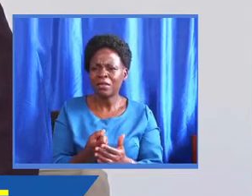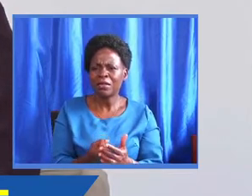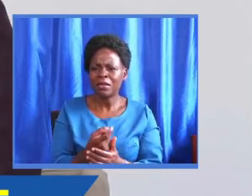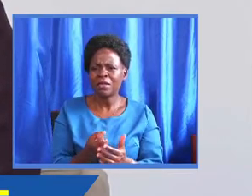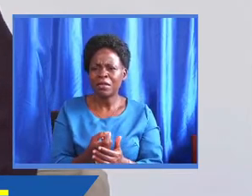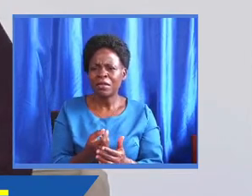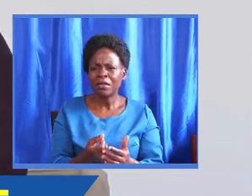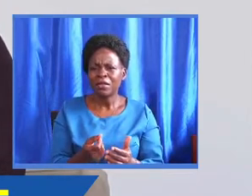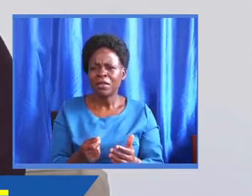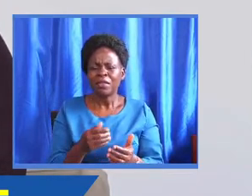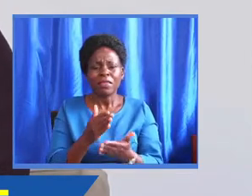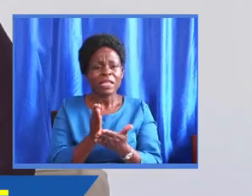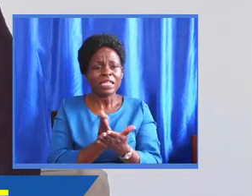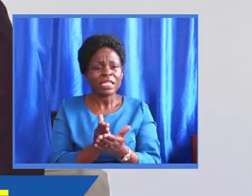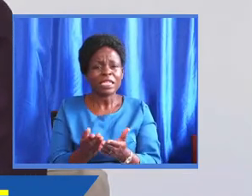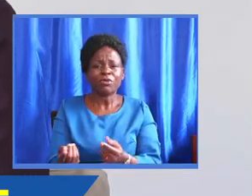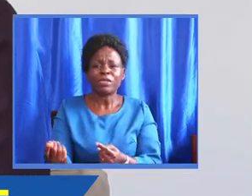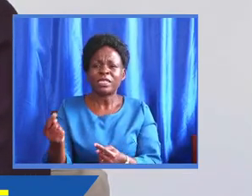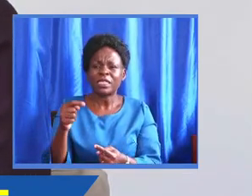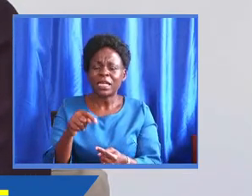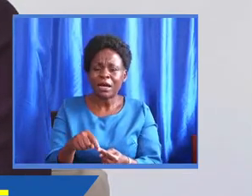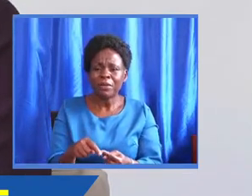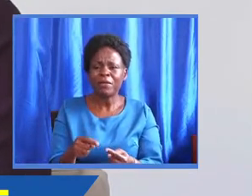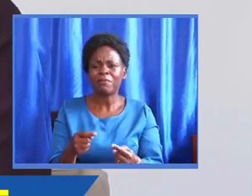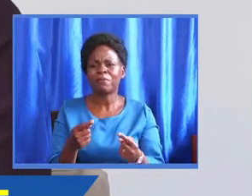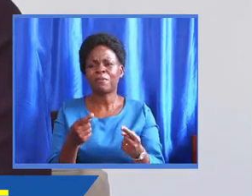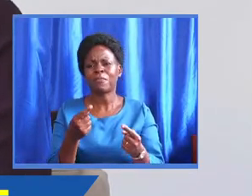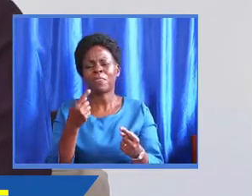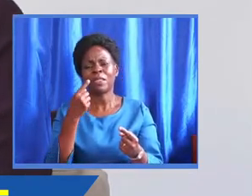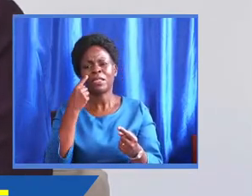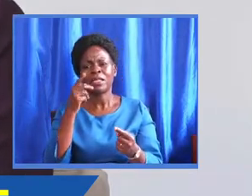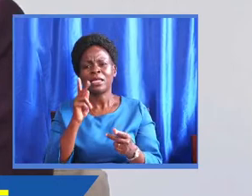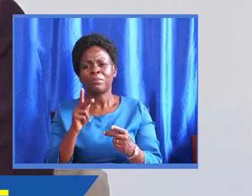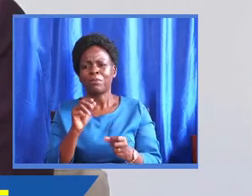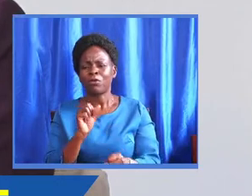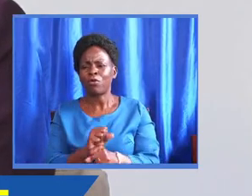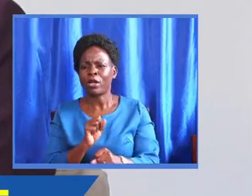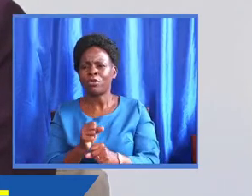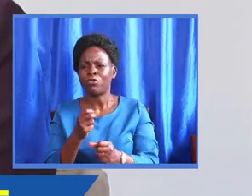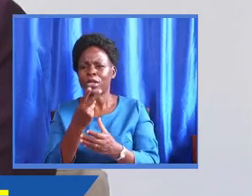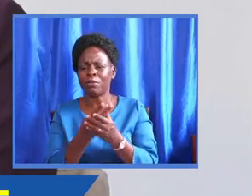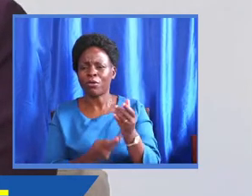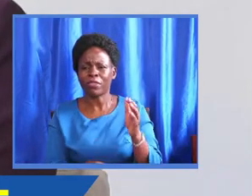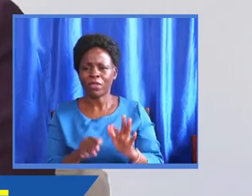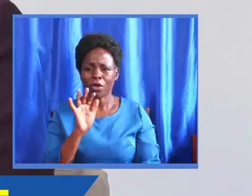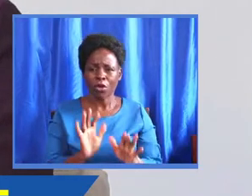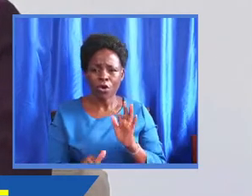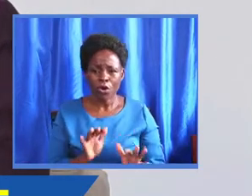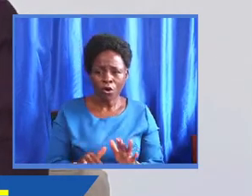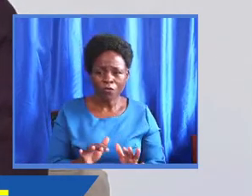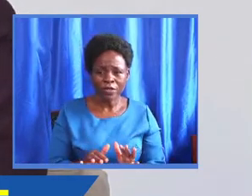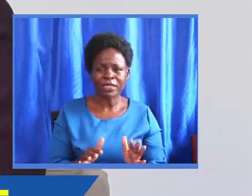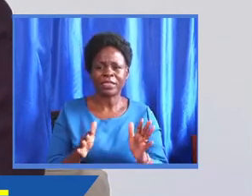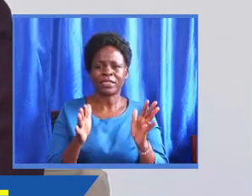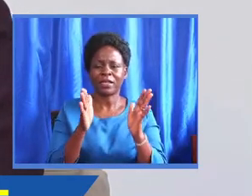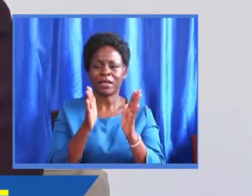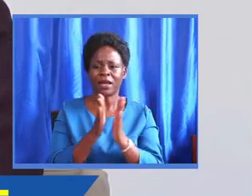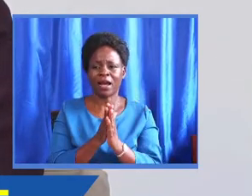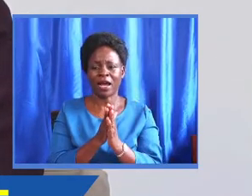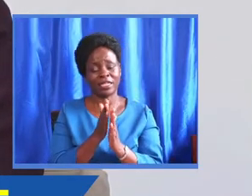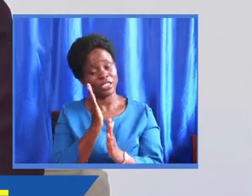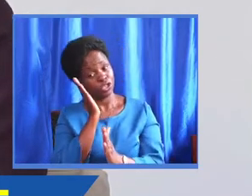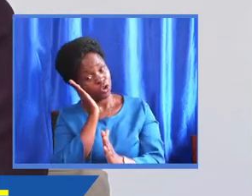the condominium sector that is coming in. We are looking at guys who are doing both office and